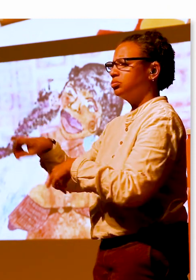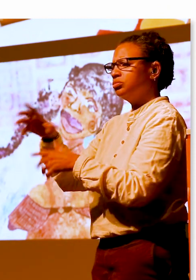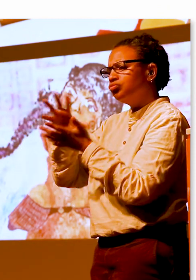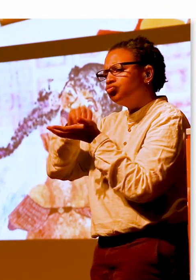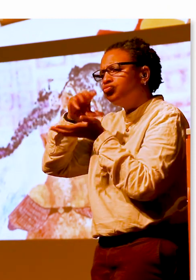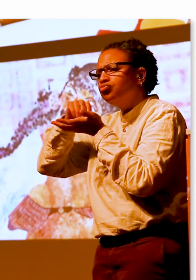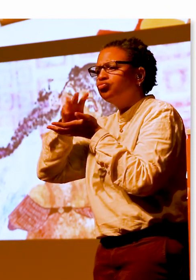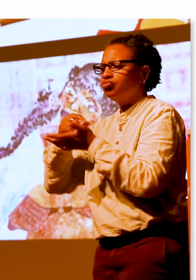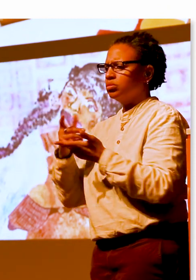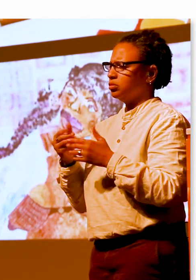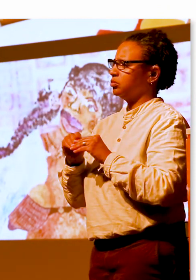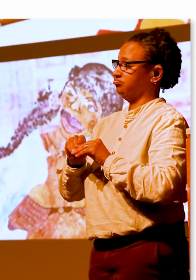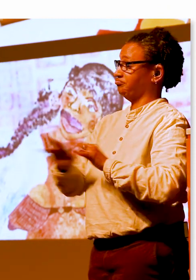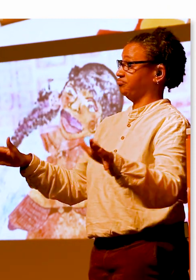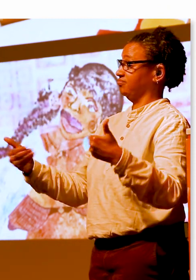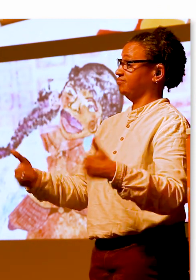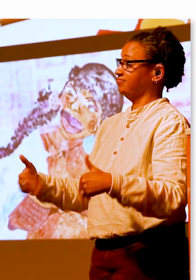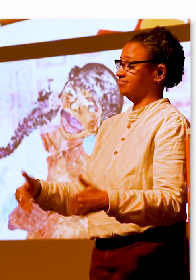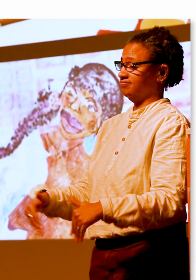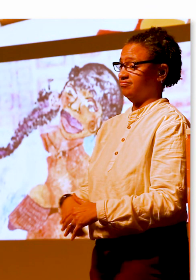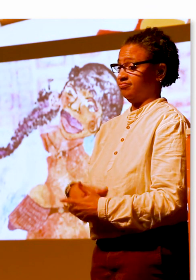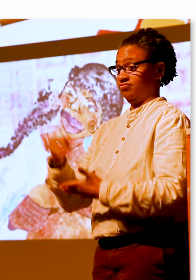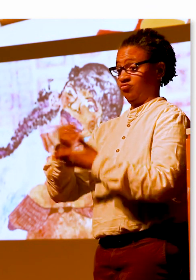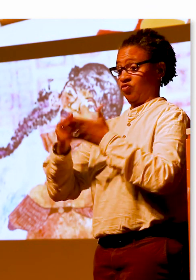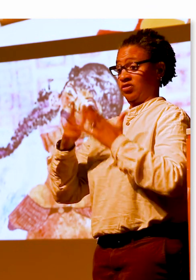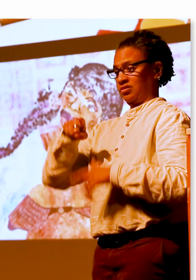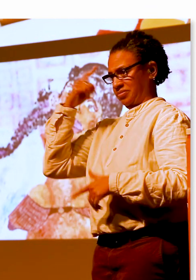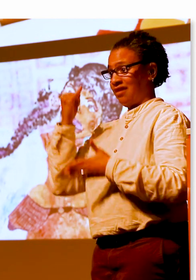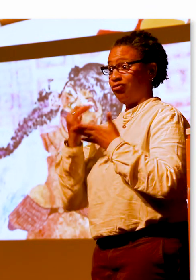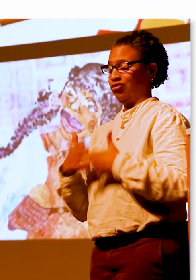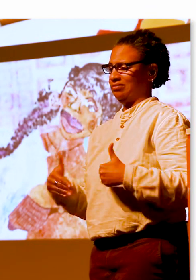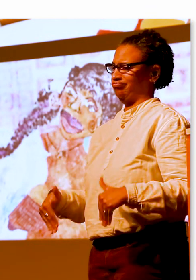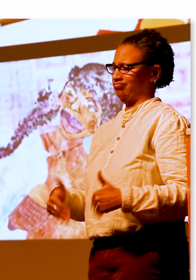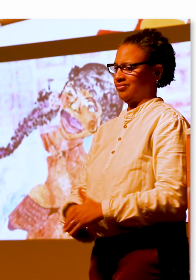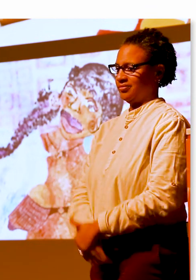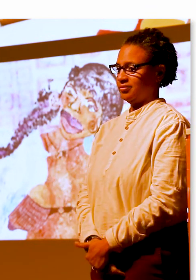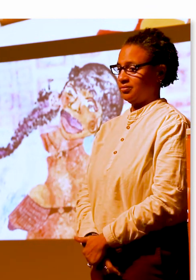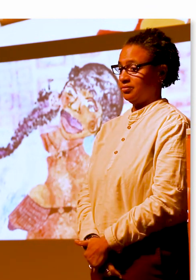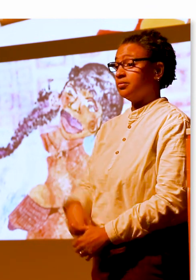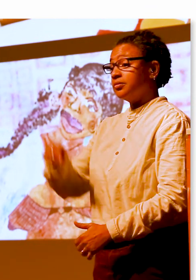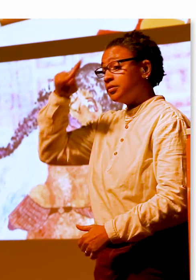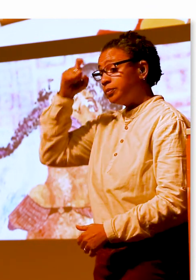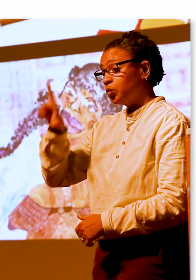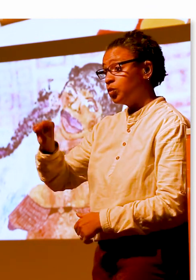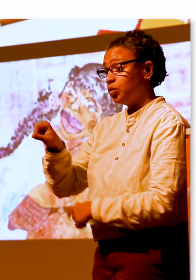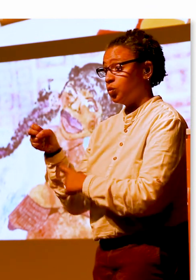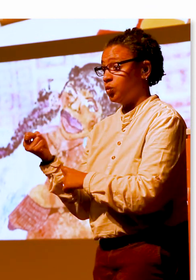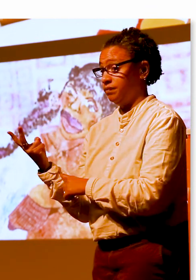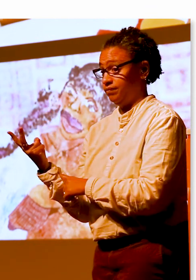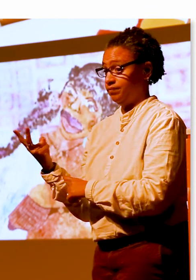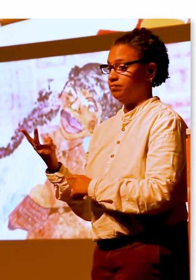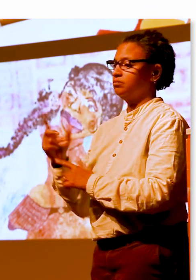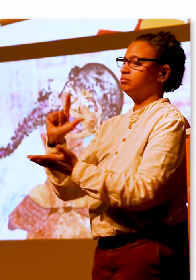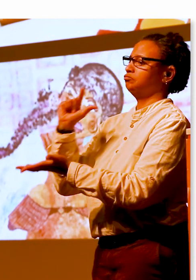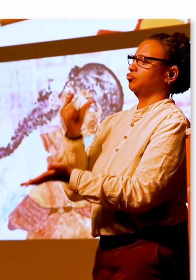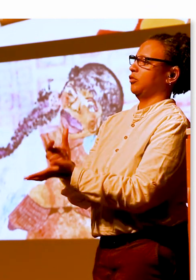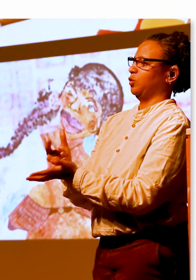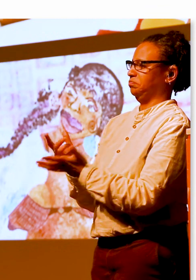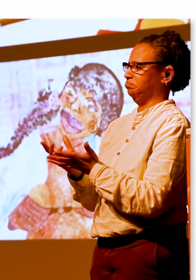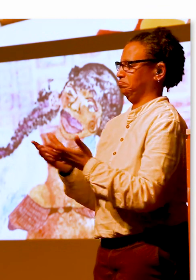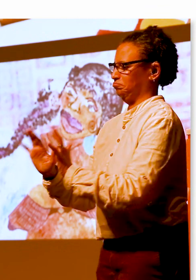In the summer of 2012, I graduated from school and moved to New York